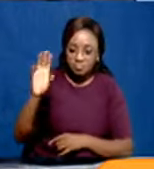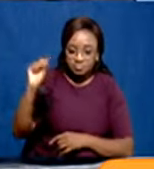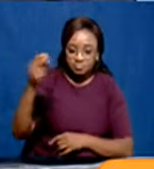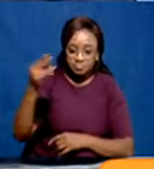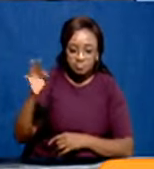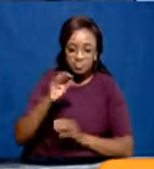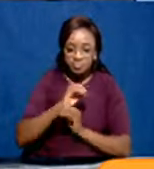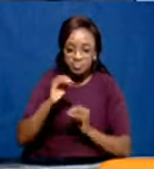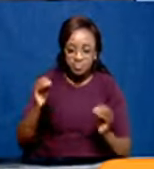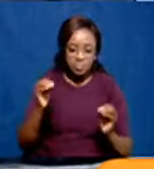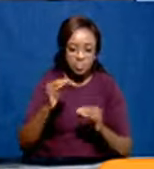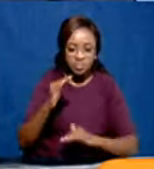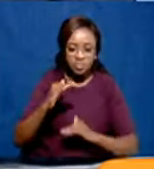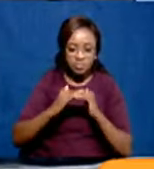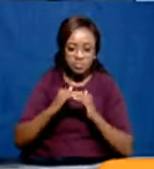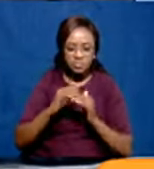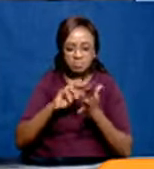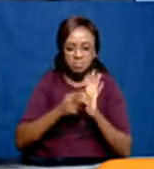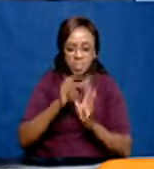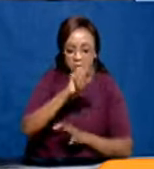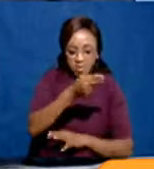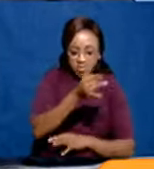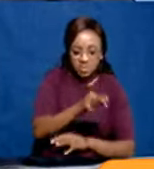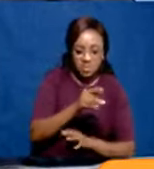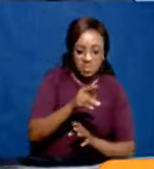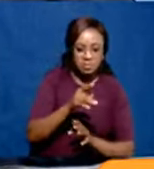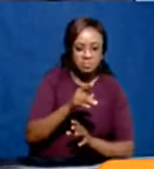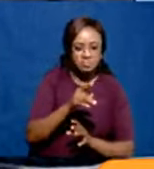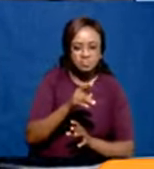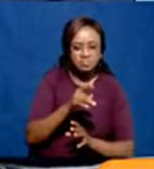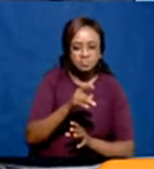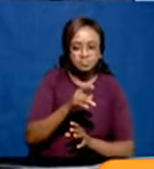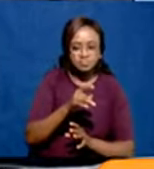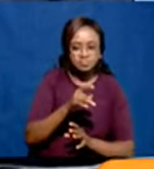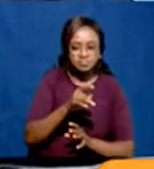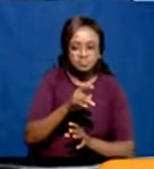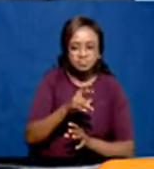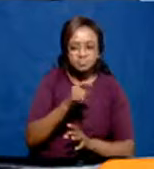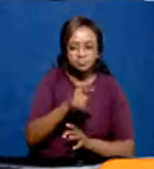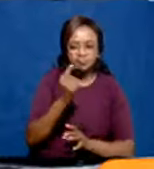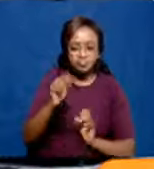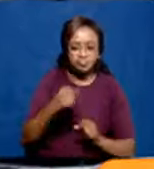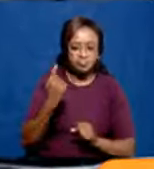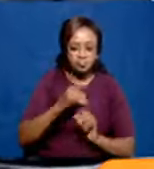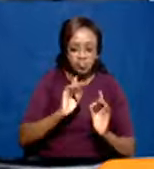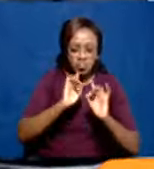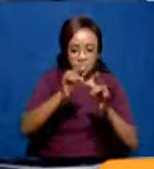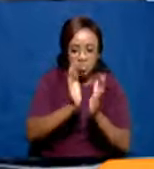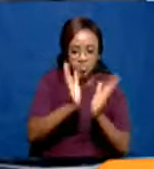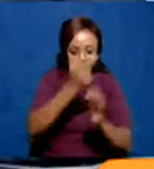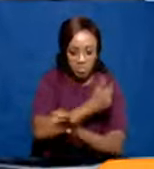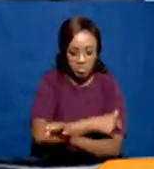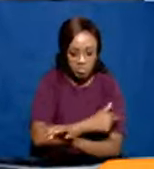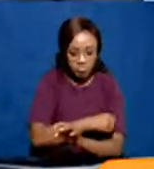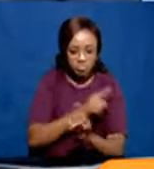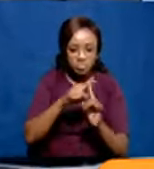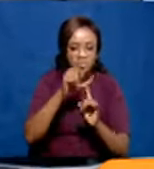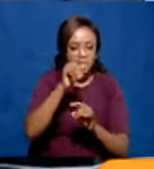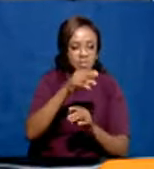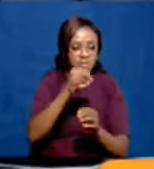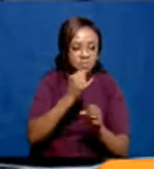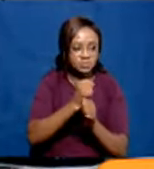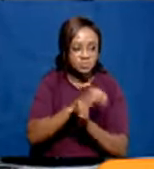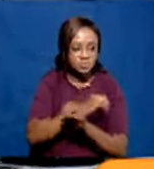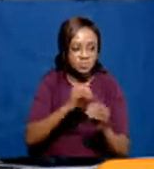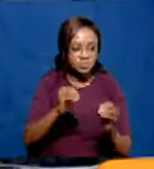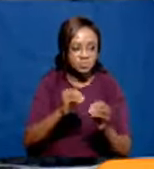limited. Is the NHIF that you're going to have before, the school is per cover, you can only go to the public facility, which in this case is not functional. That was part of the questions he